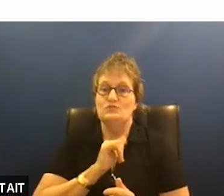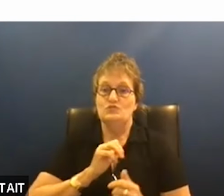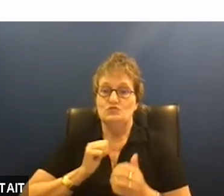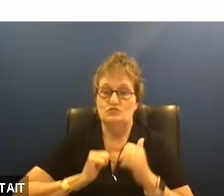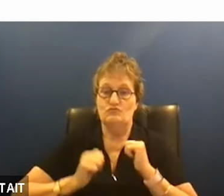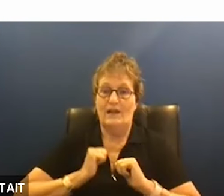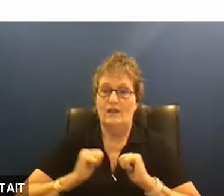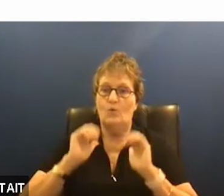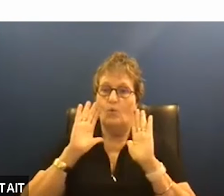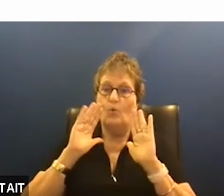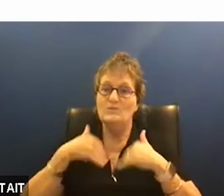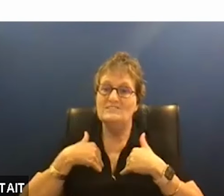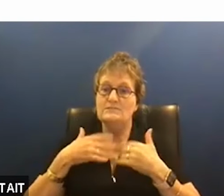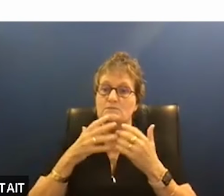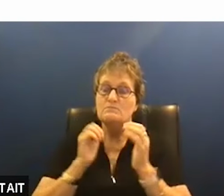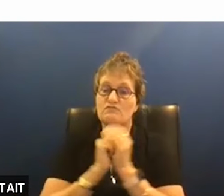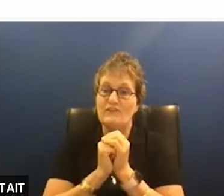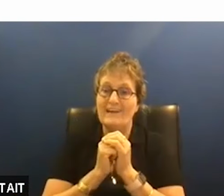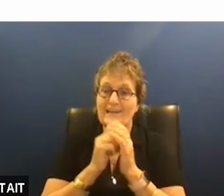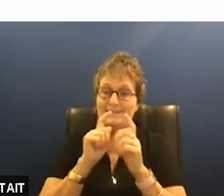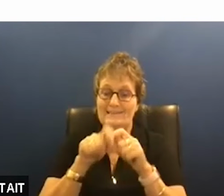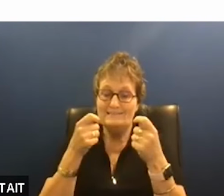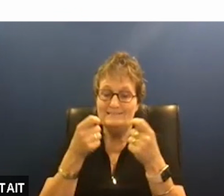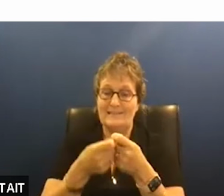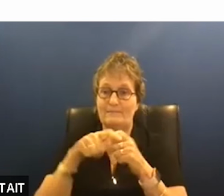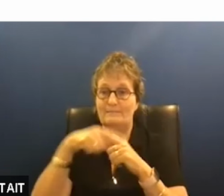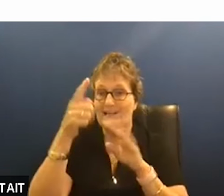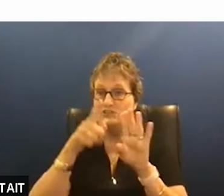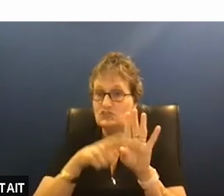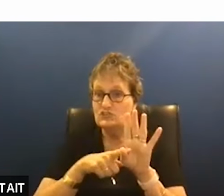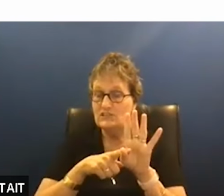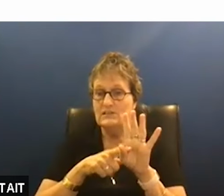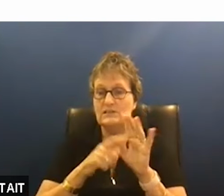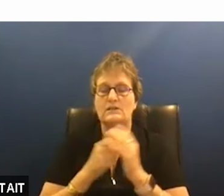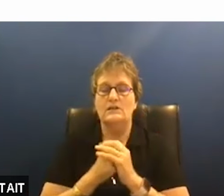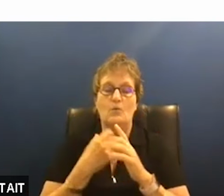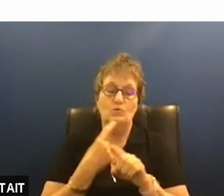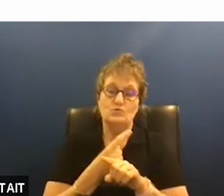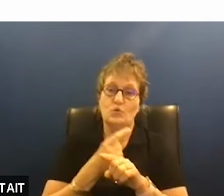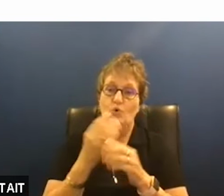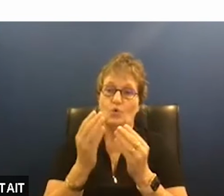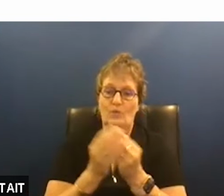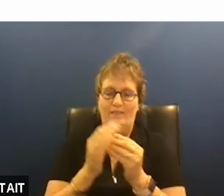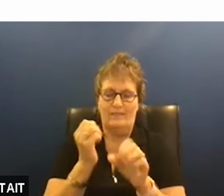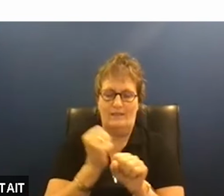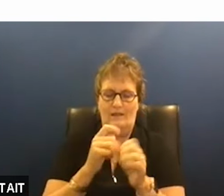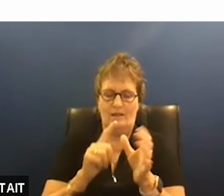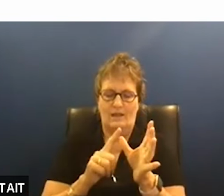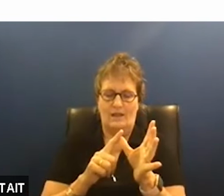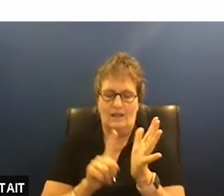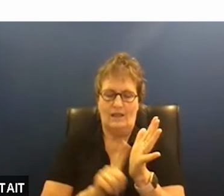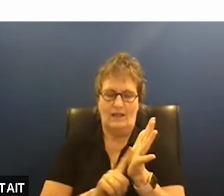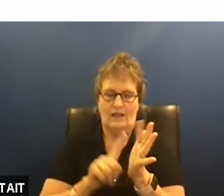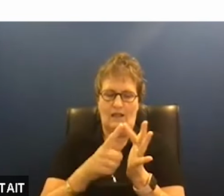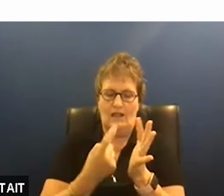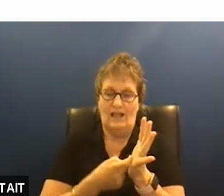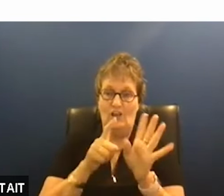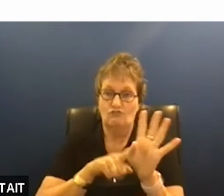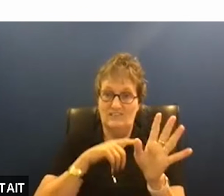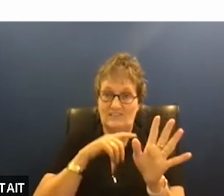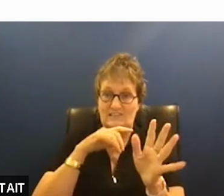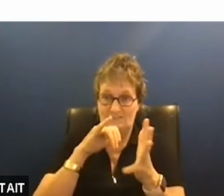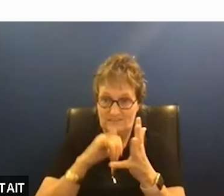team to Paddington staff in the new year. I'm speaking with the galleries staff about doing sensory friendly tours